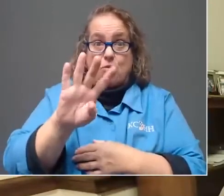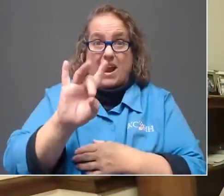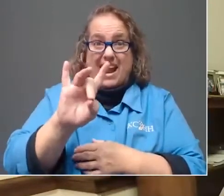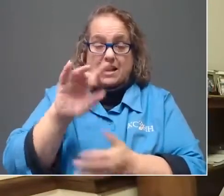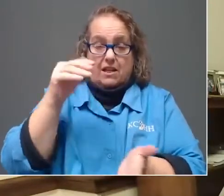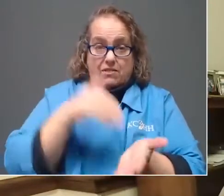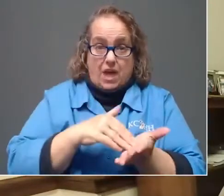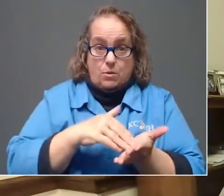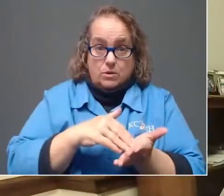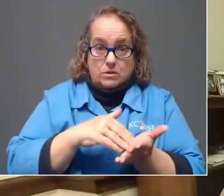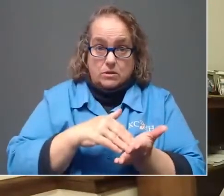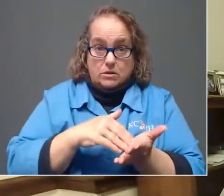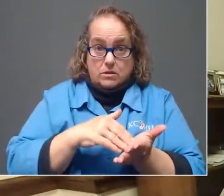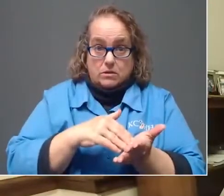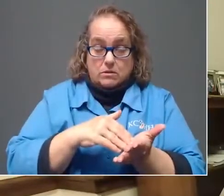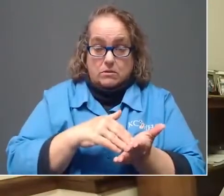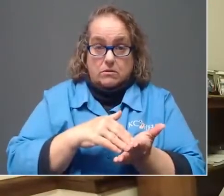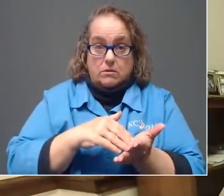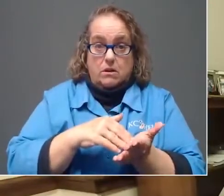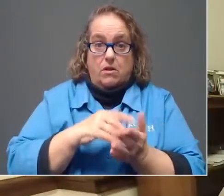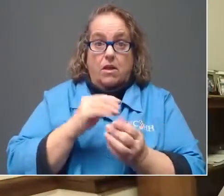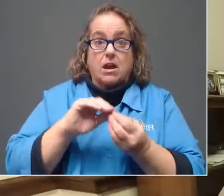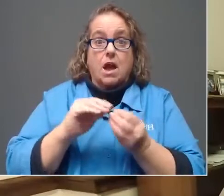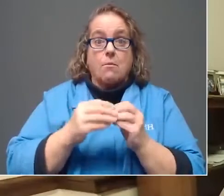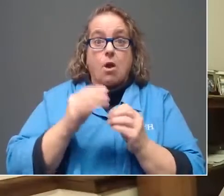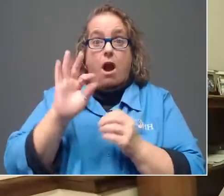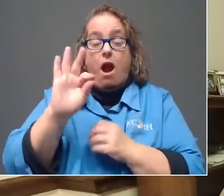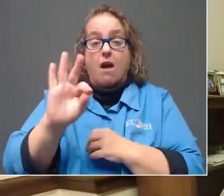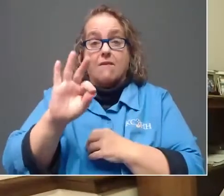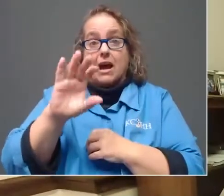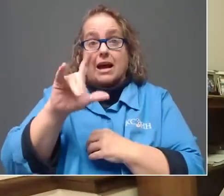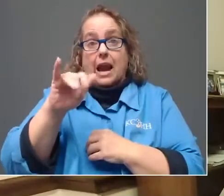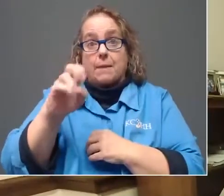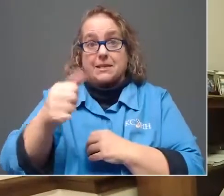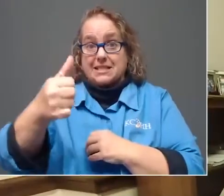548,000. The number of claims denied is about